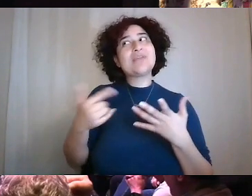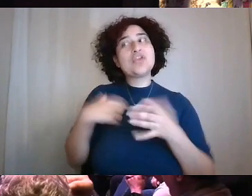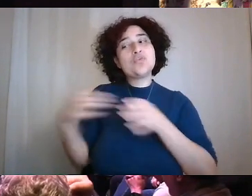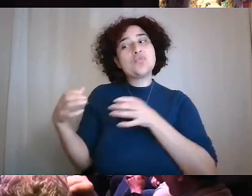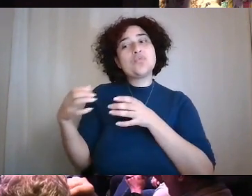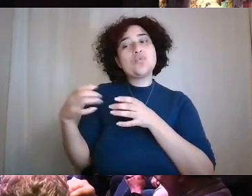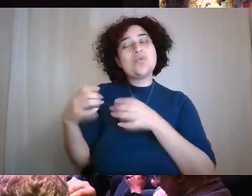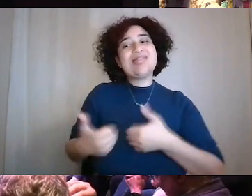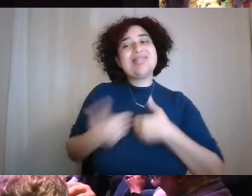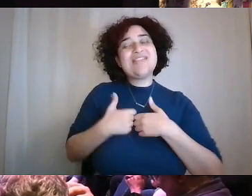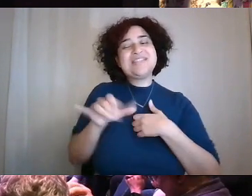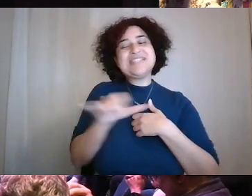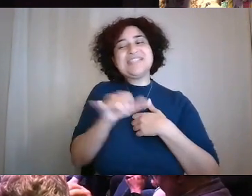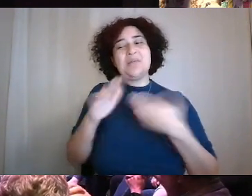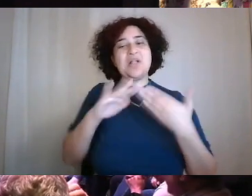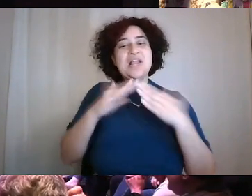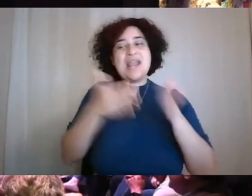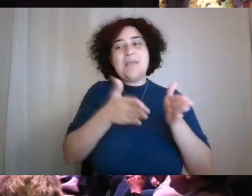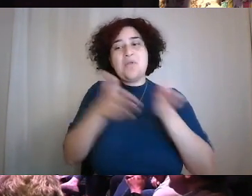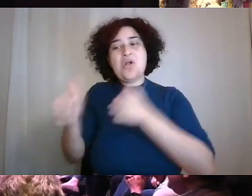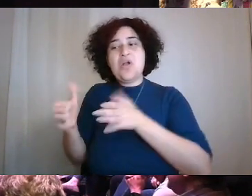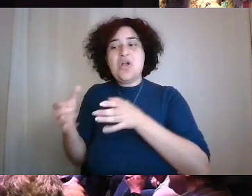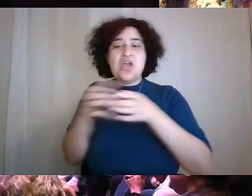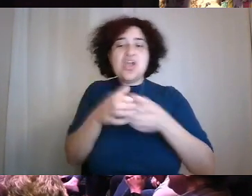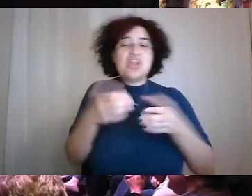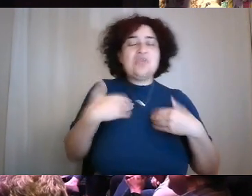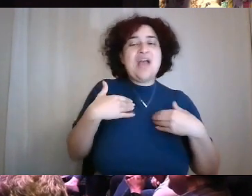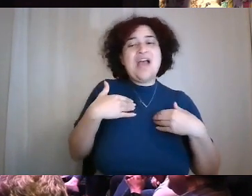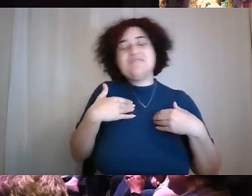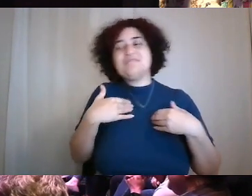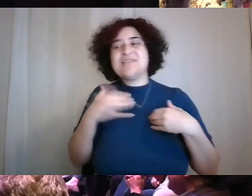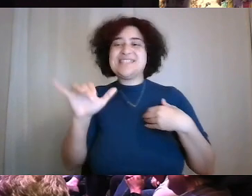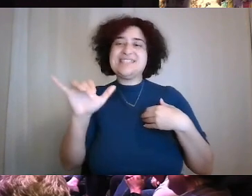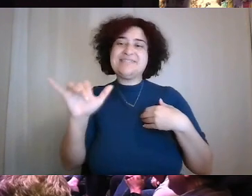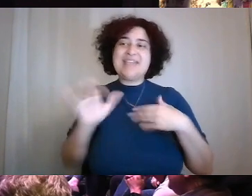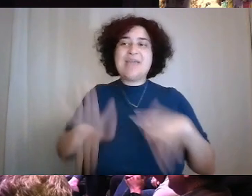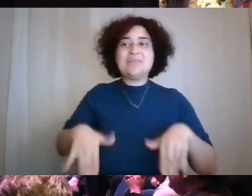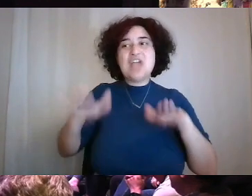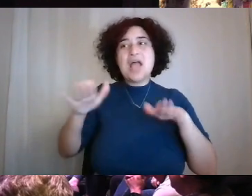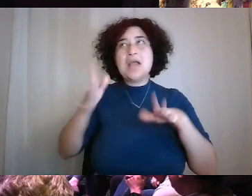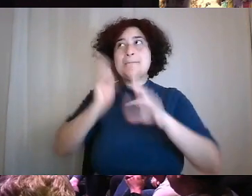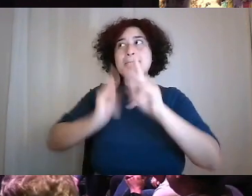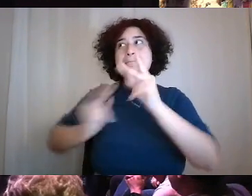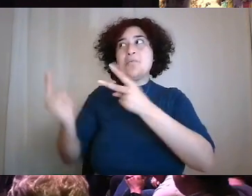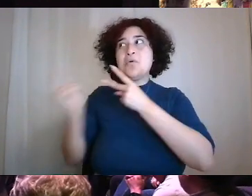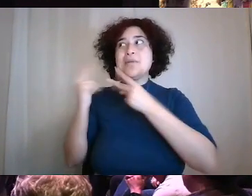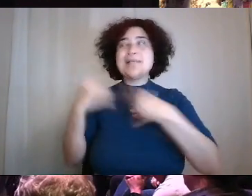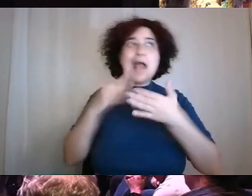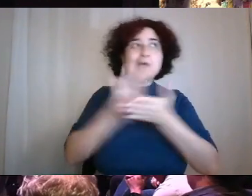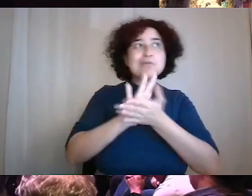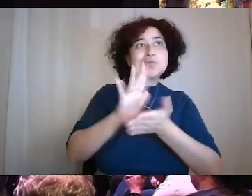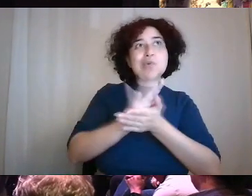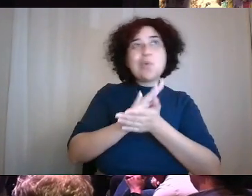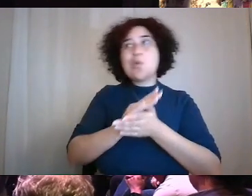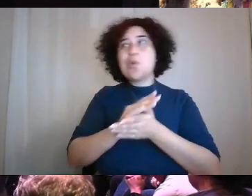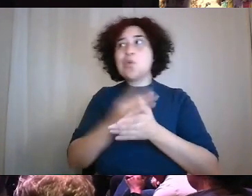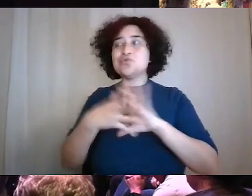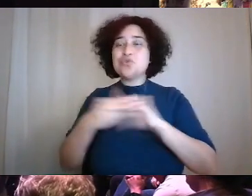same childhood memories, and you kind of grew up together and have school stories, and now you're in your teenage years going, oh man, did I really wear